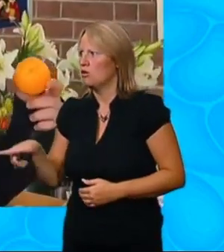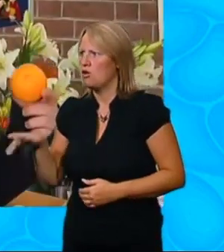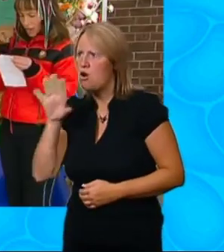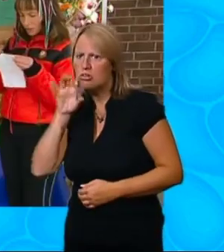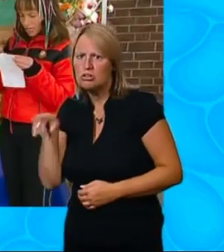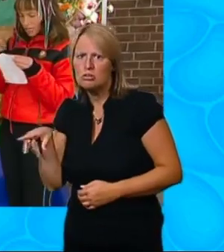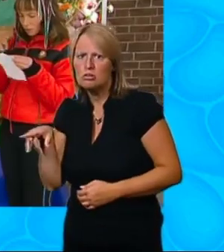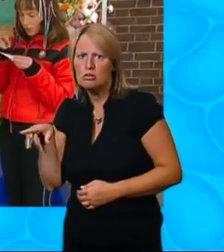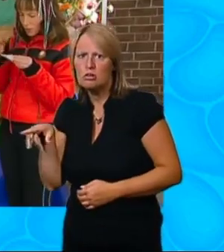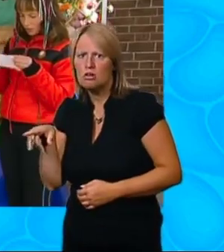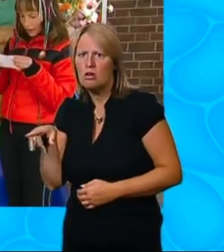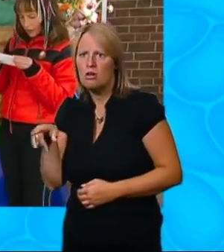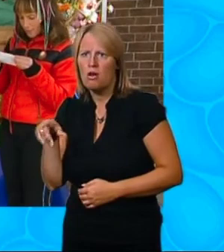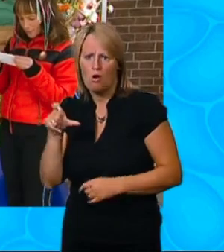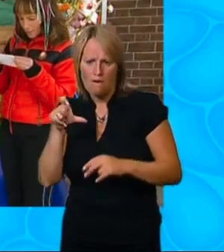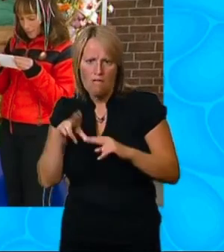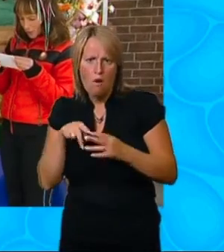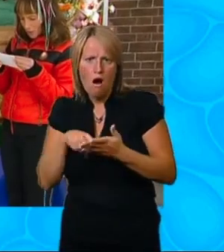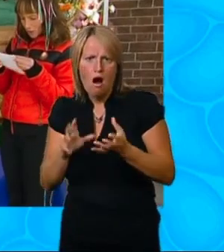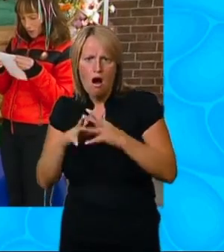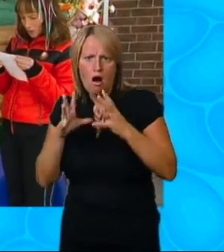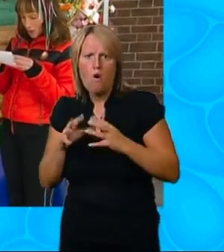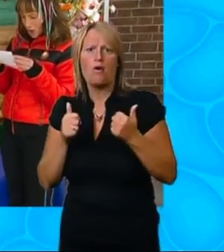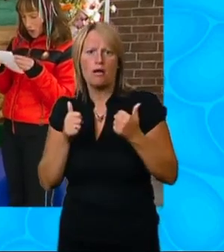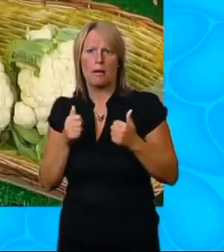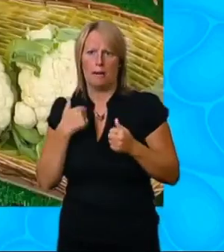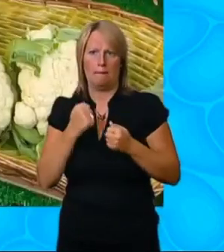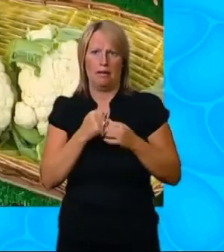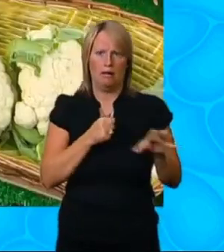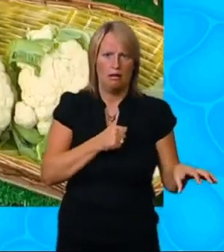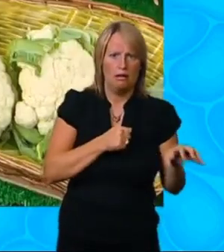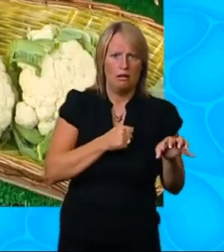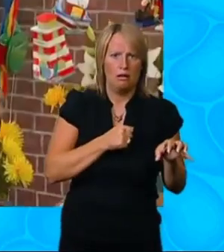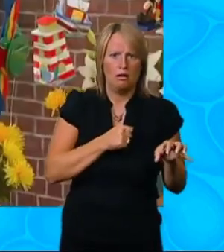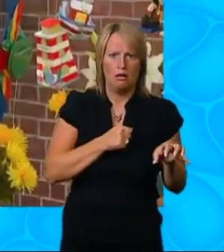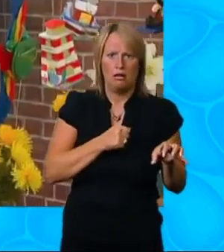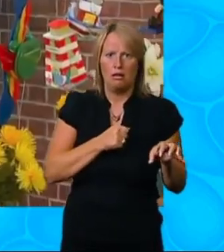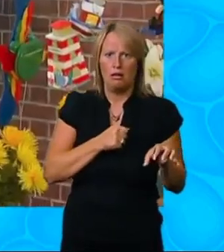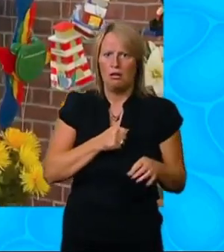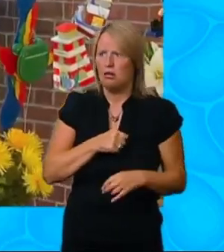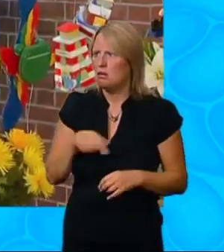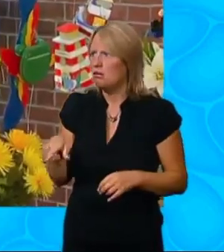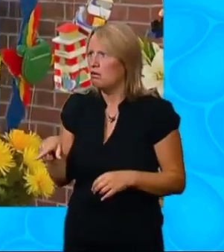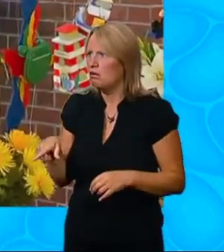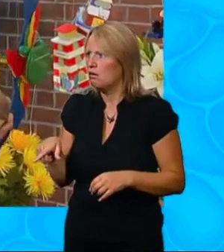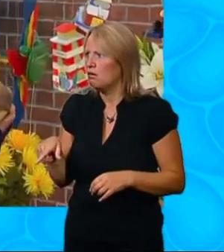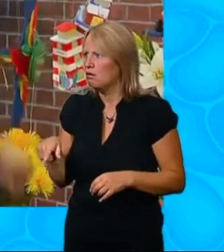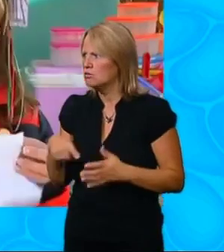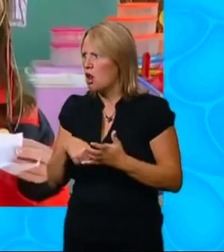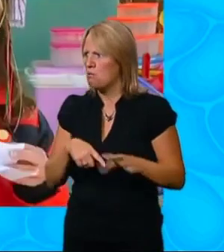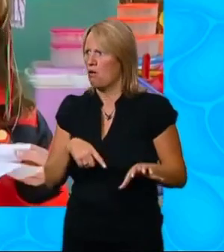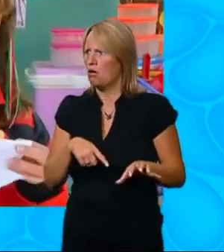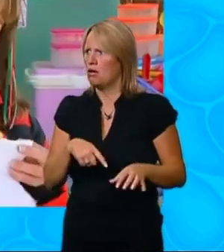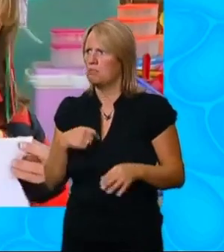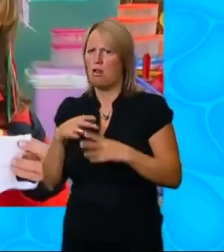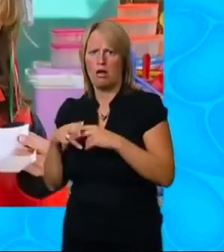oranges. I also need 1 cauliflower. Cauliflowers? Yep, I keep them... Hang on a minute. This is a turnip. And I also